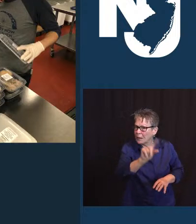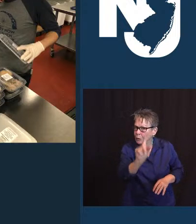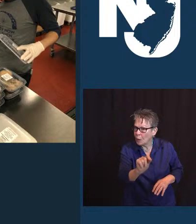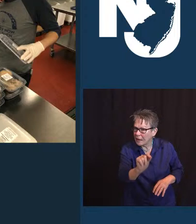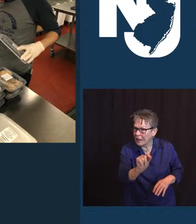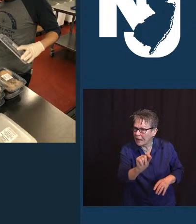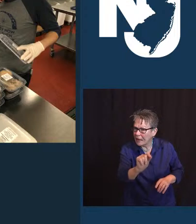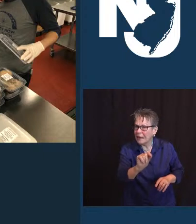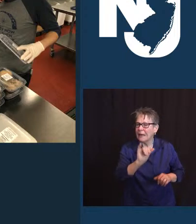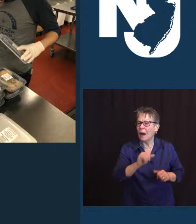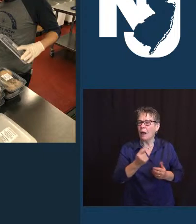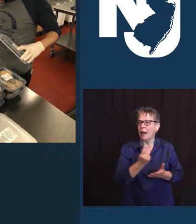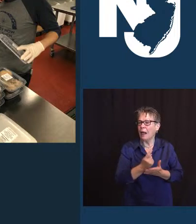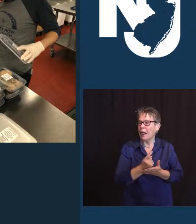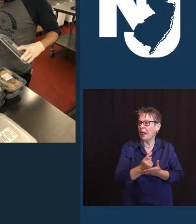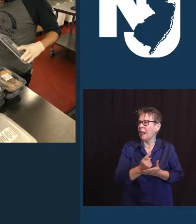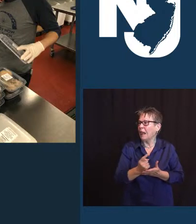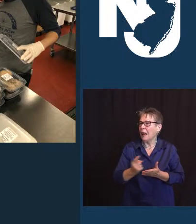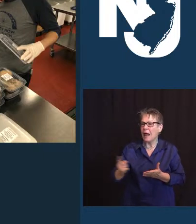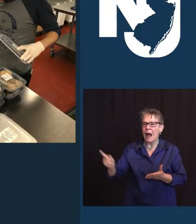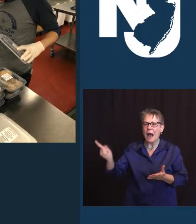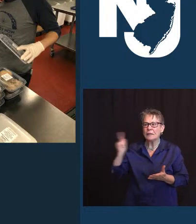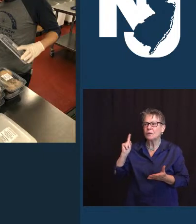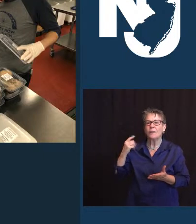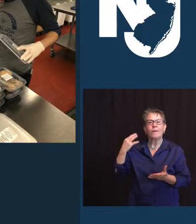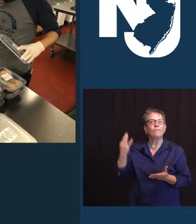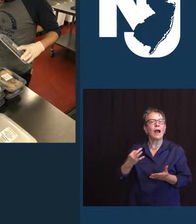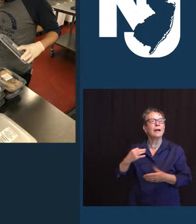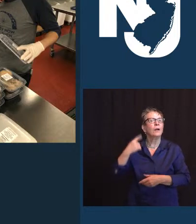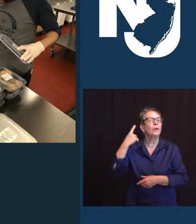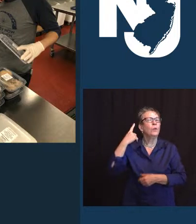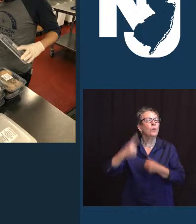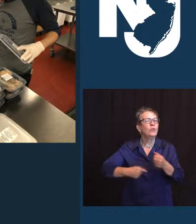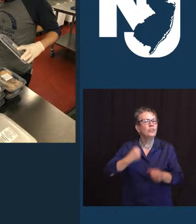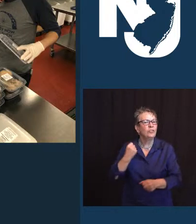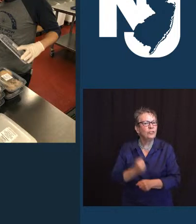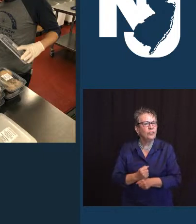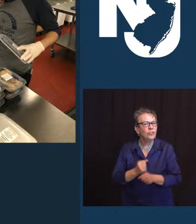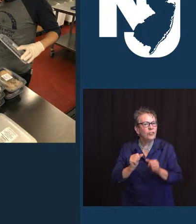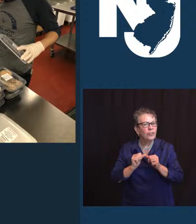was it Thursday or Friday? Last Friday, I guess. How about Saturday?